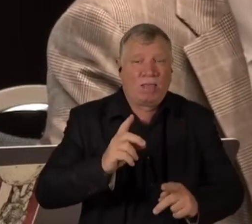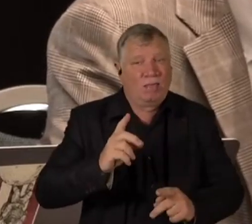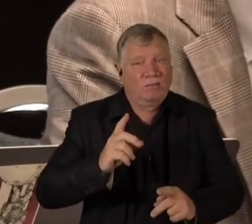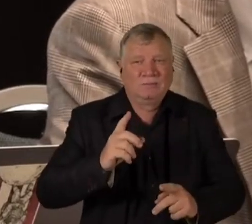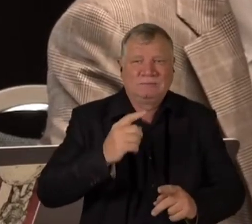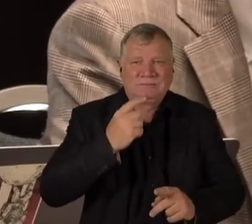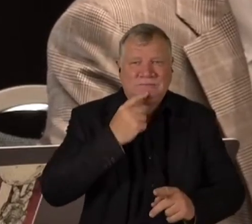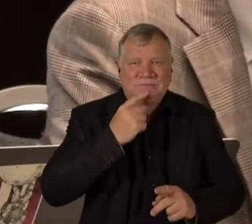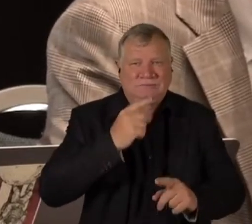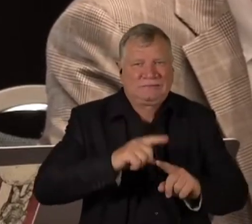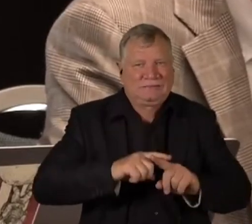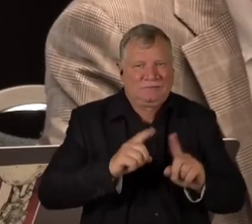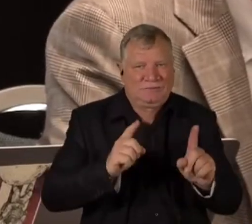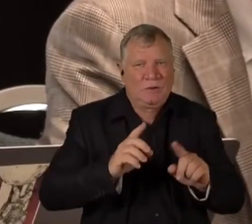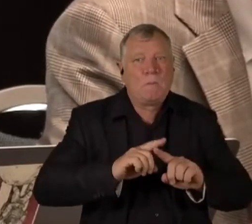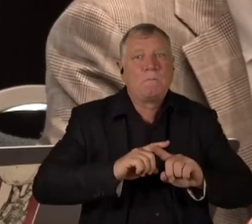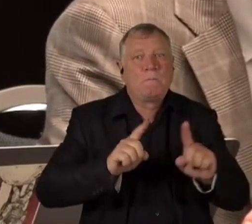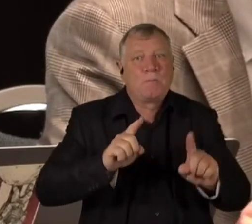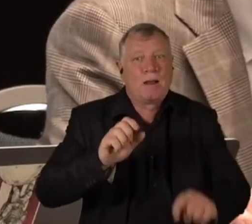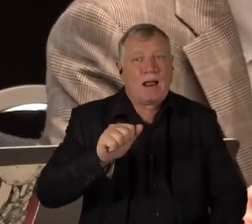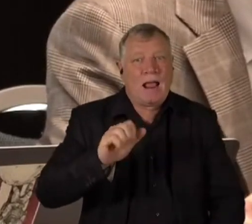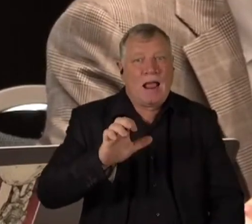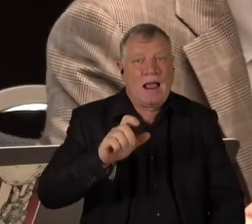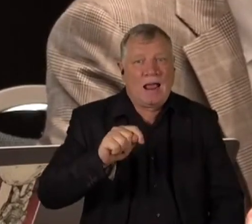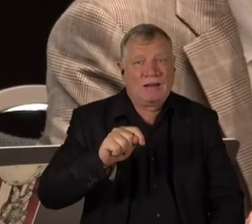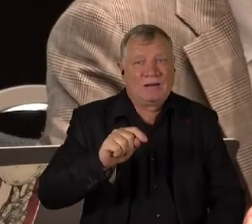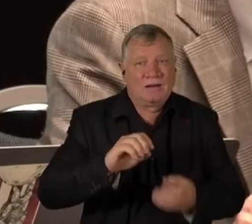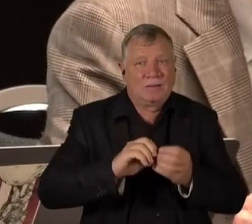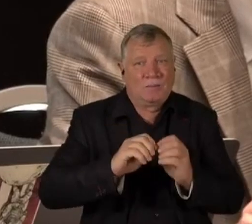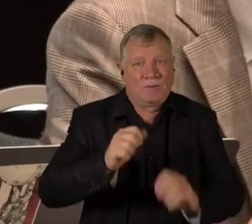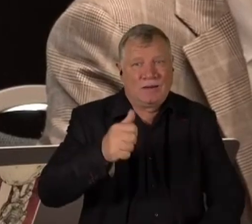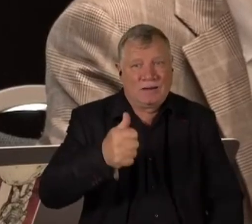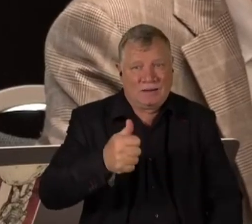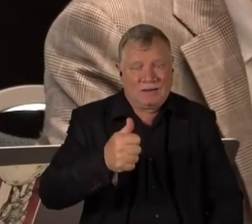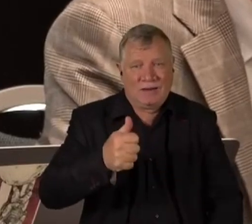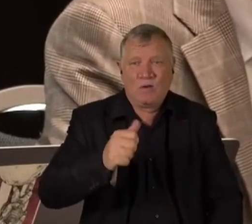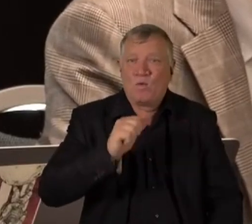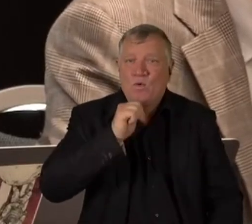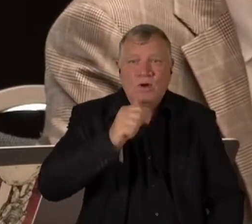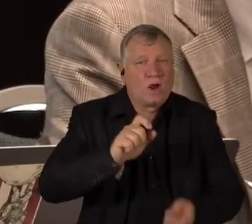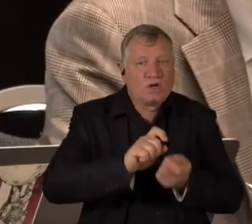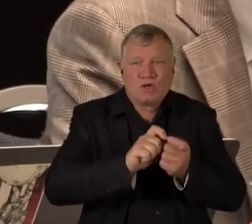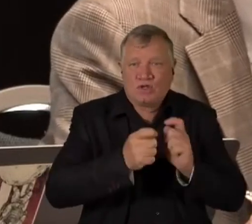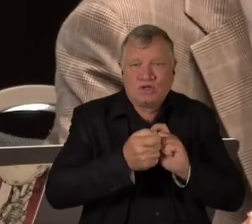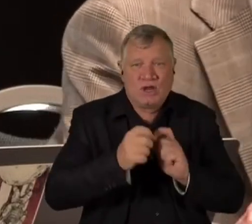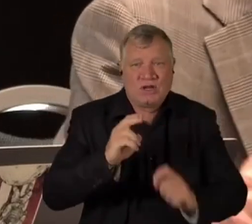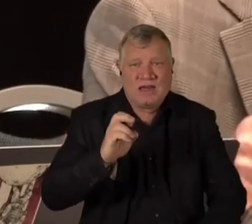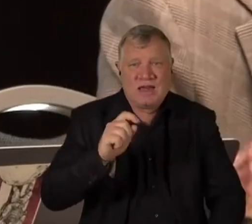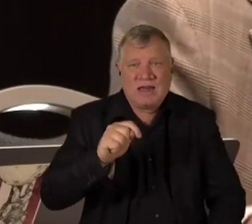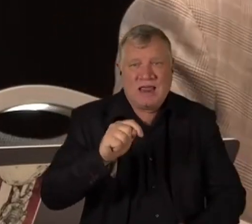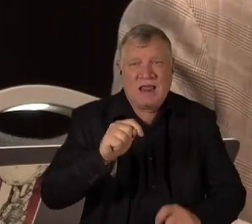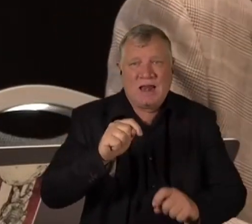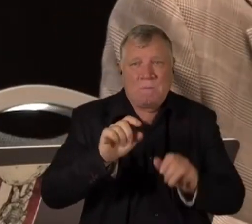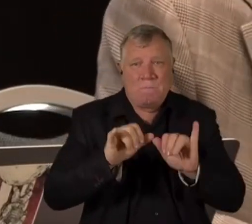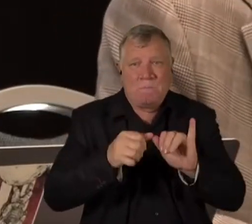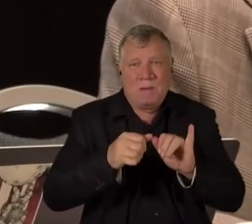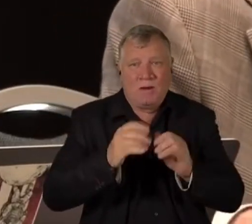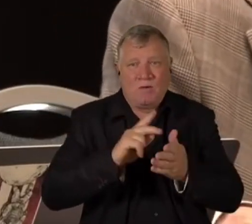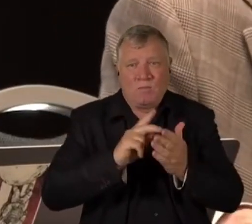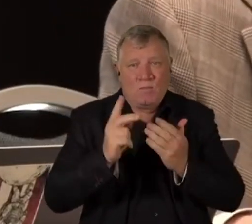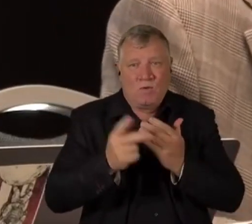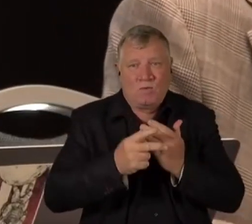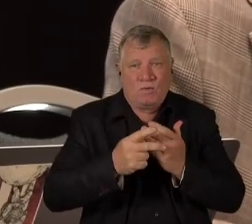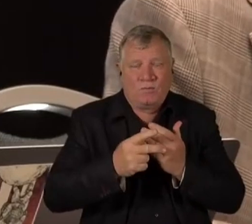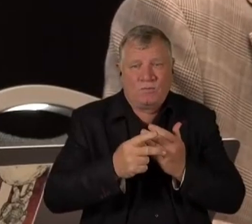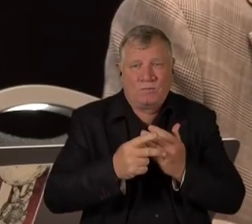believe, invalidating Act 10 would not change the current net metering program. The critical building blocks